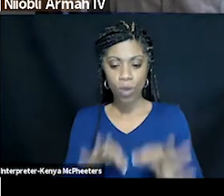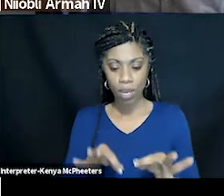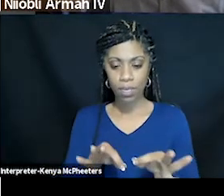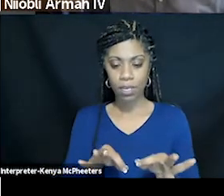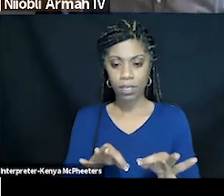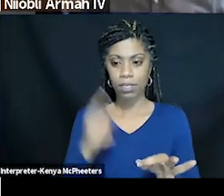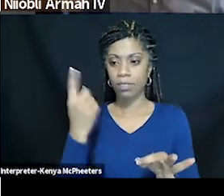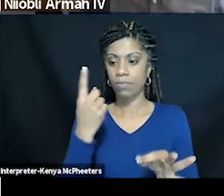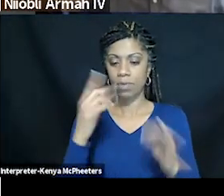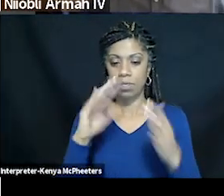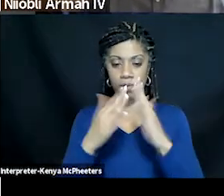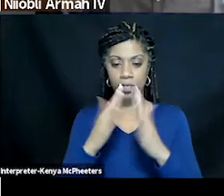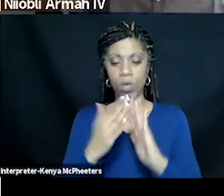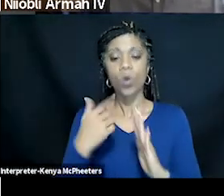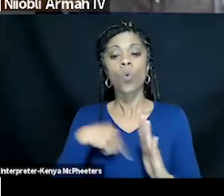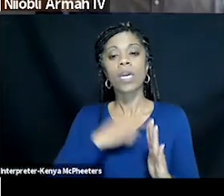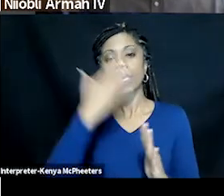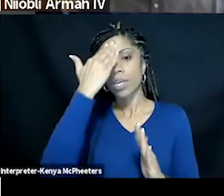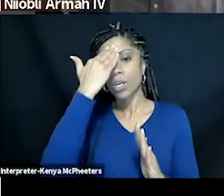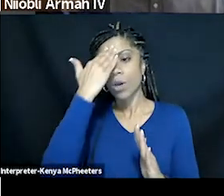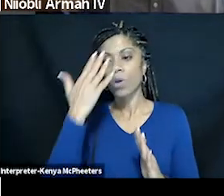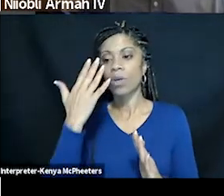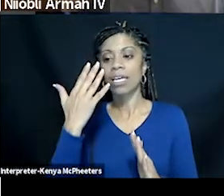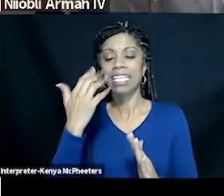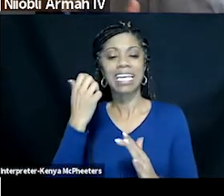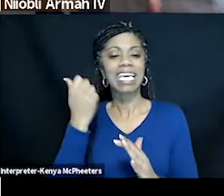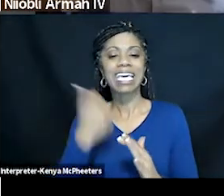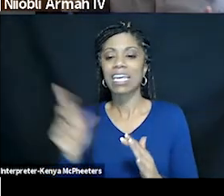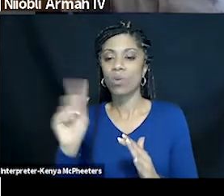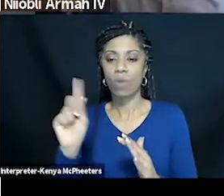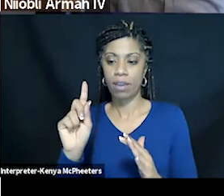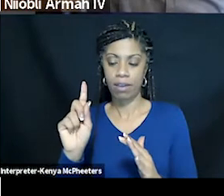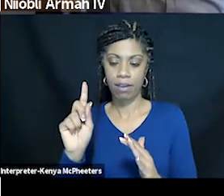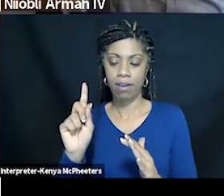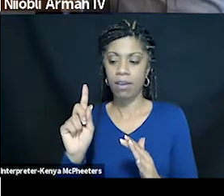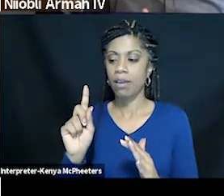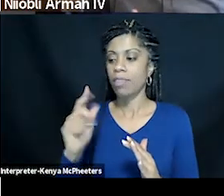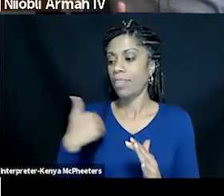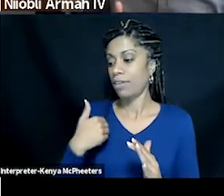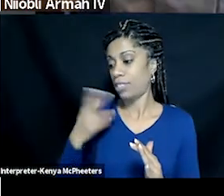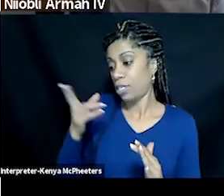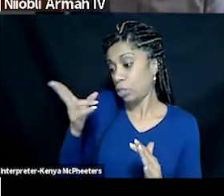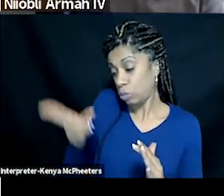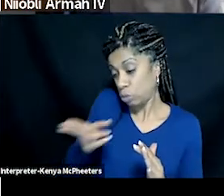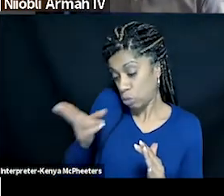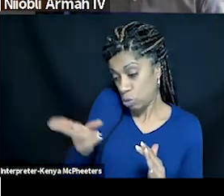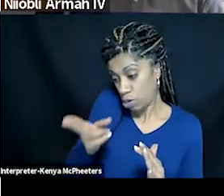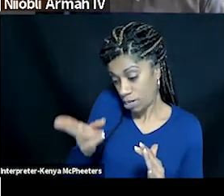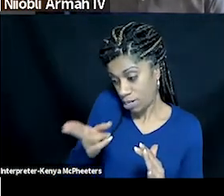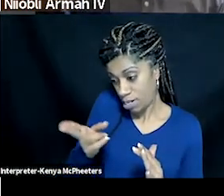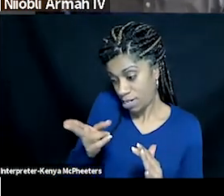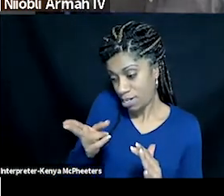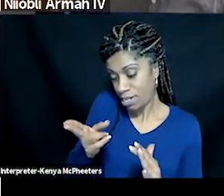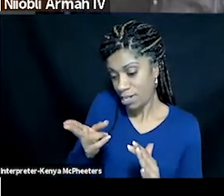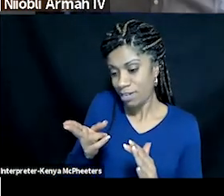We know because of development trends that any corridor of the country you could be in, there's a historic name for the neighborhood and there's the new name for the